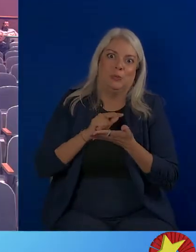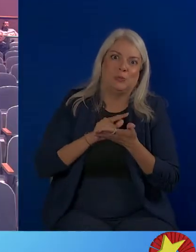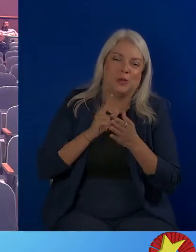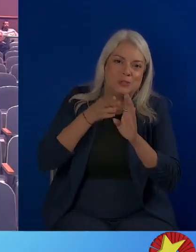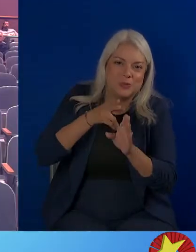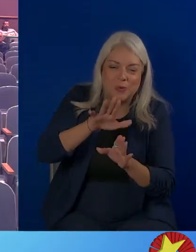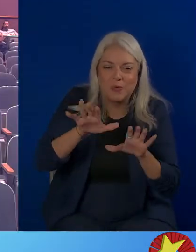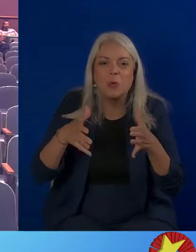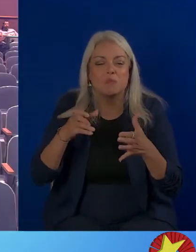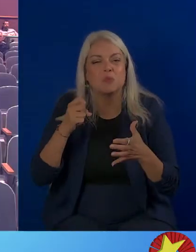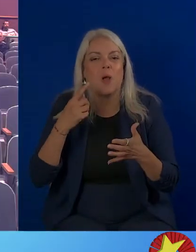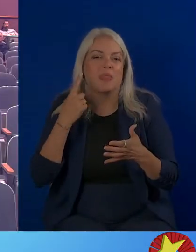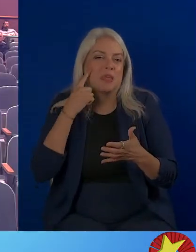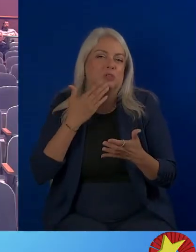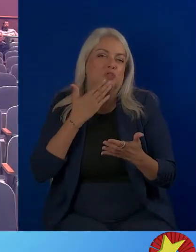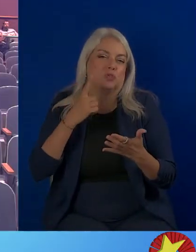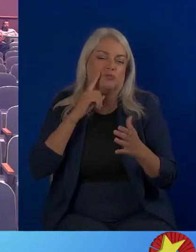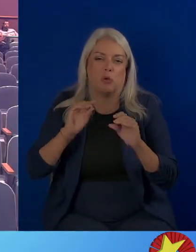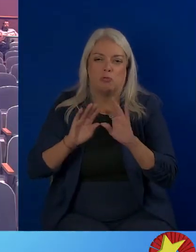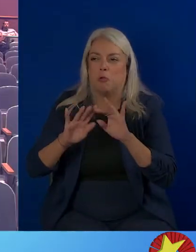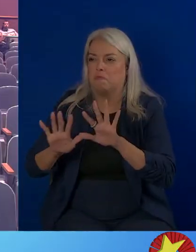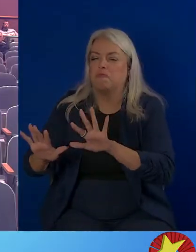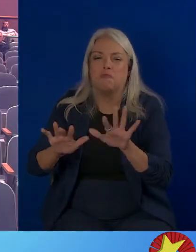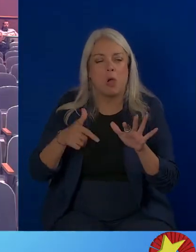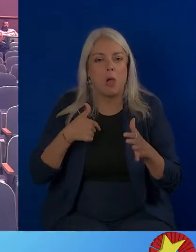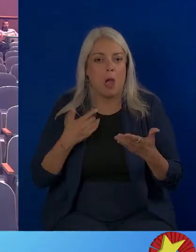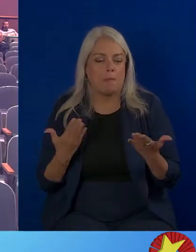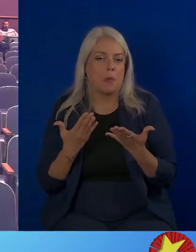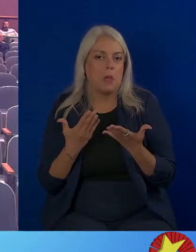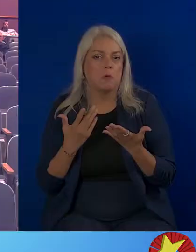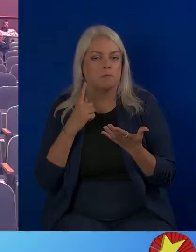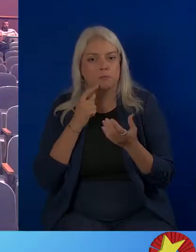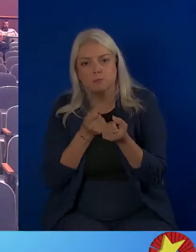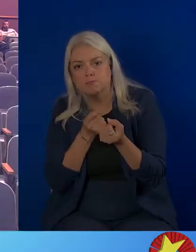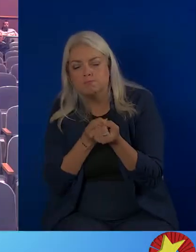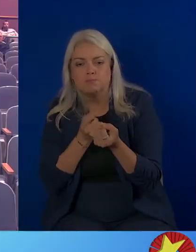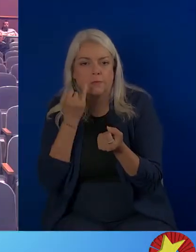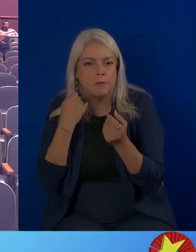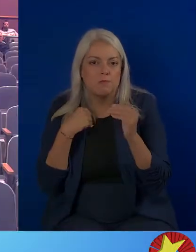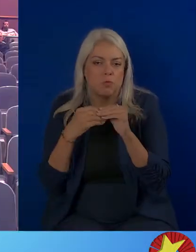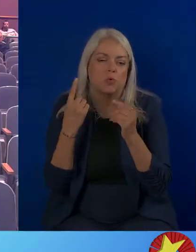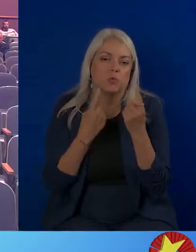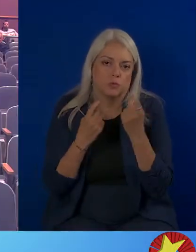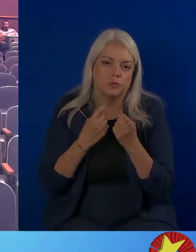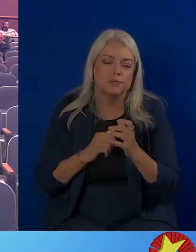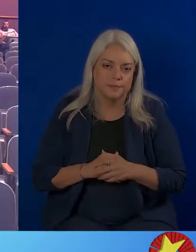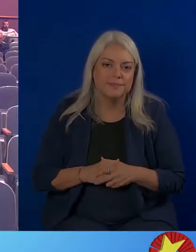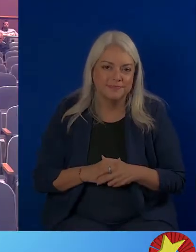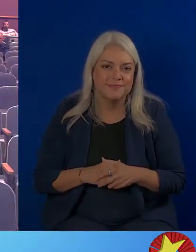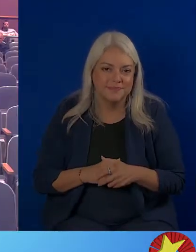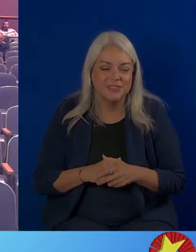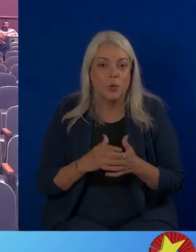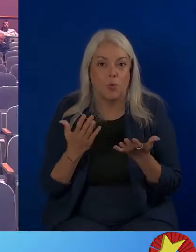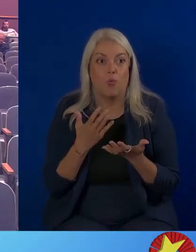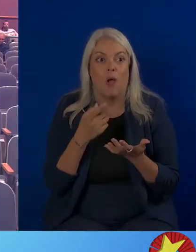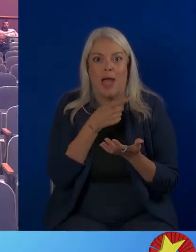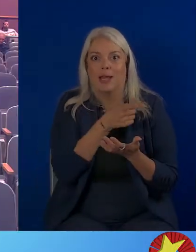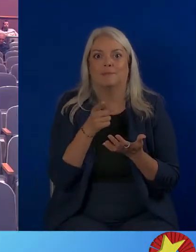And I'm here for any further questions on that. But essentially, what's been stated here